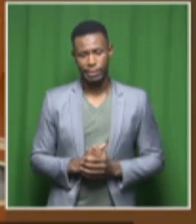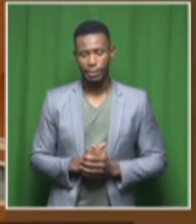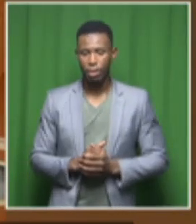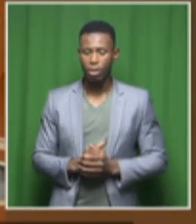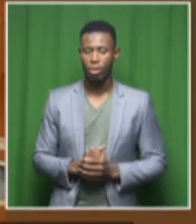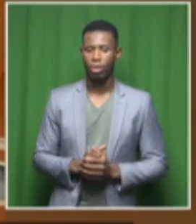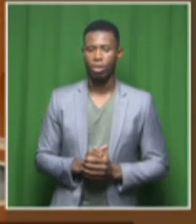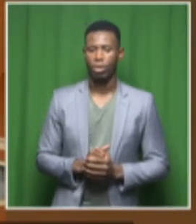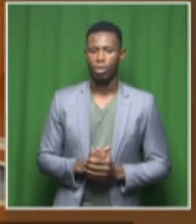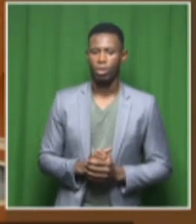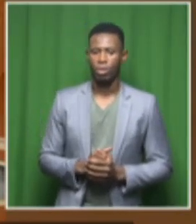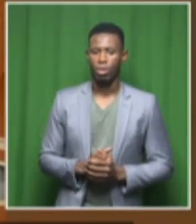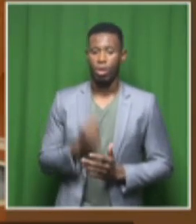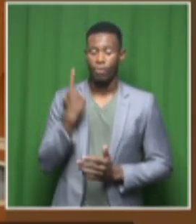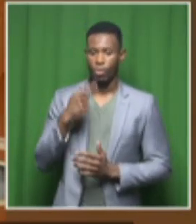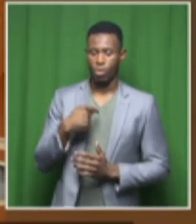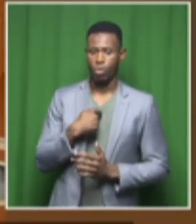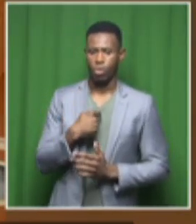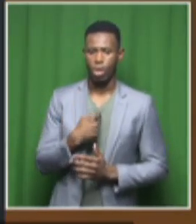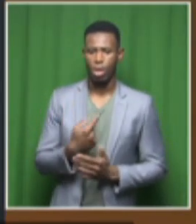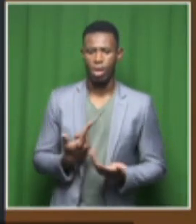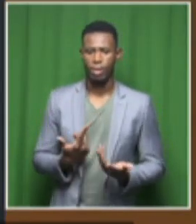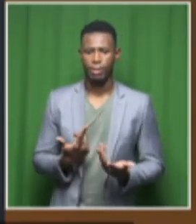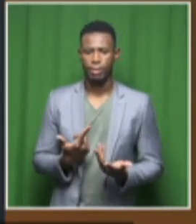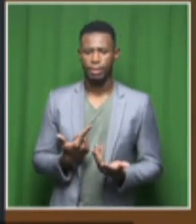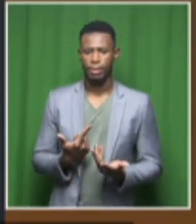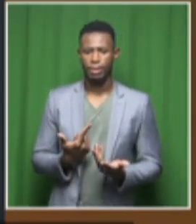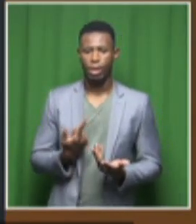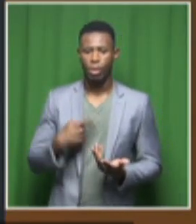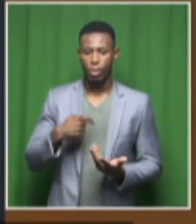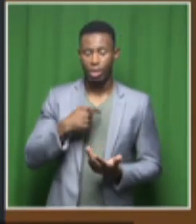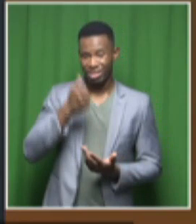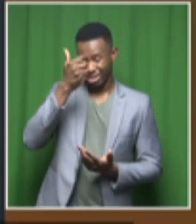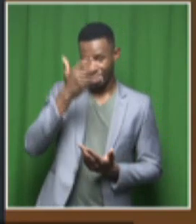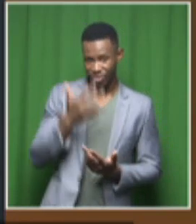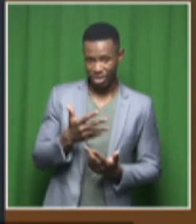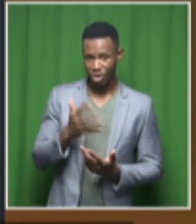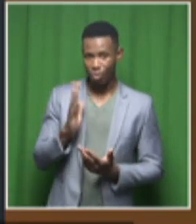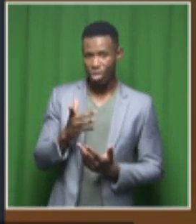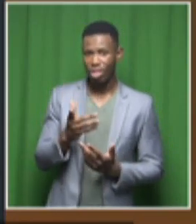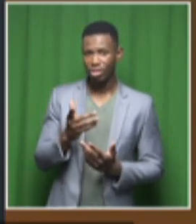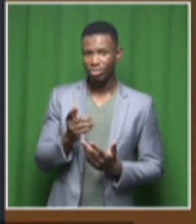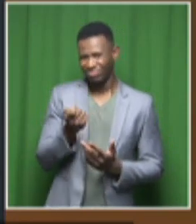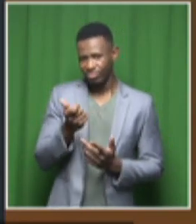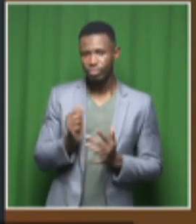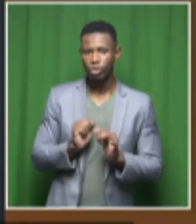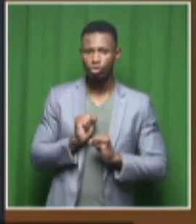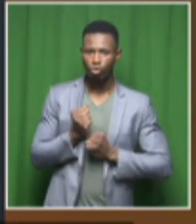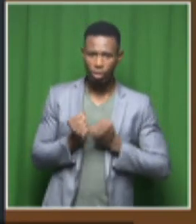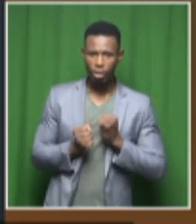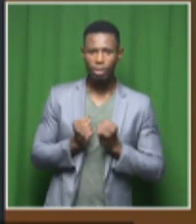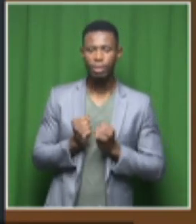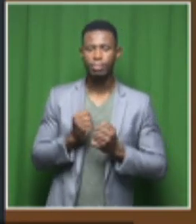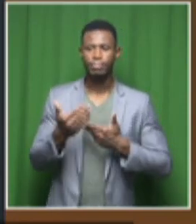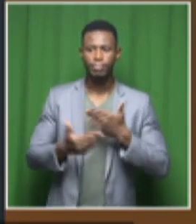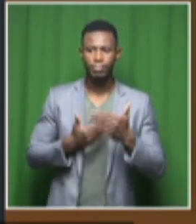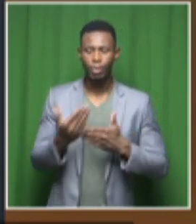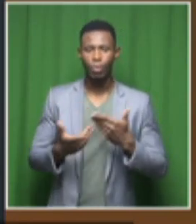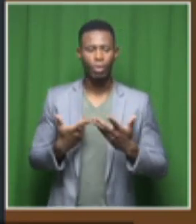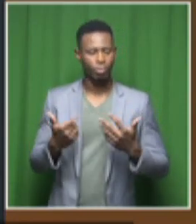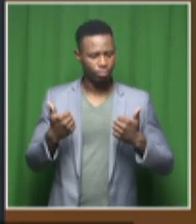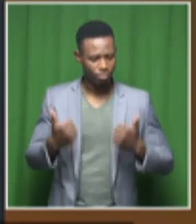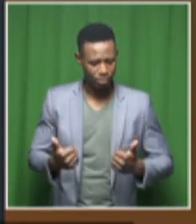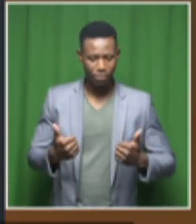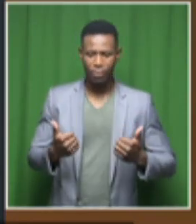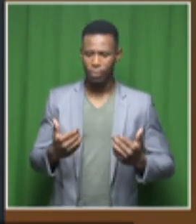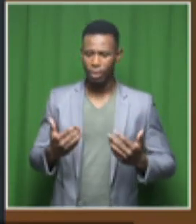think for me, it is that we Africans are going to struggle a bit until we find ourselves. What I mean by